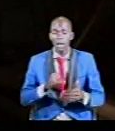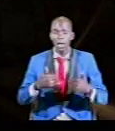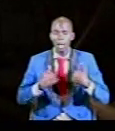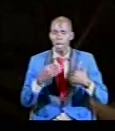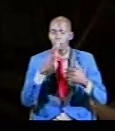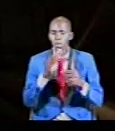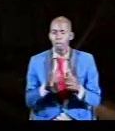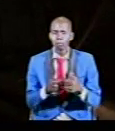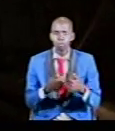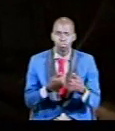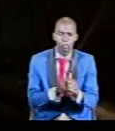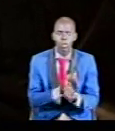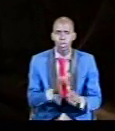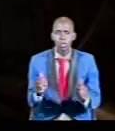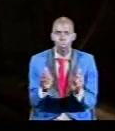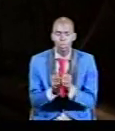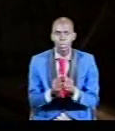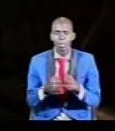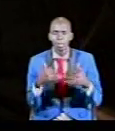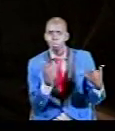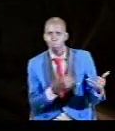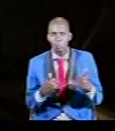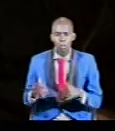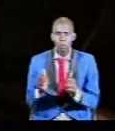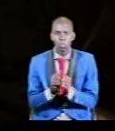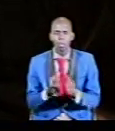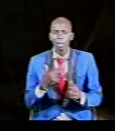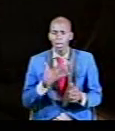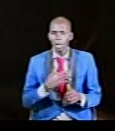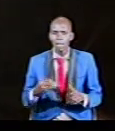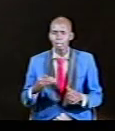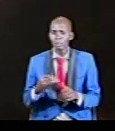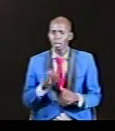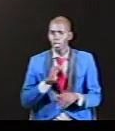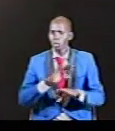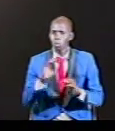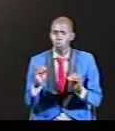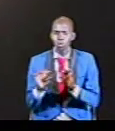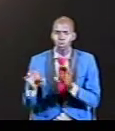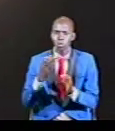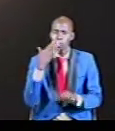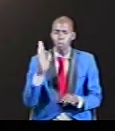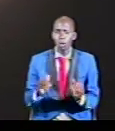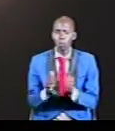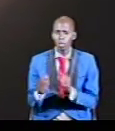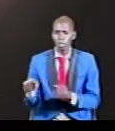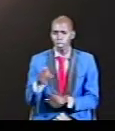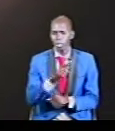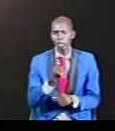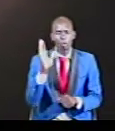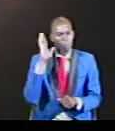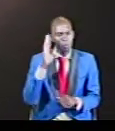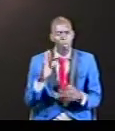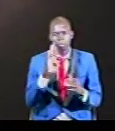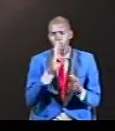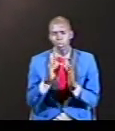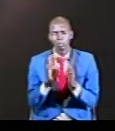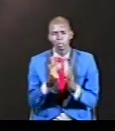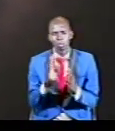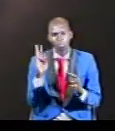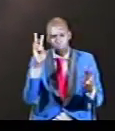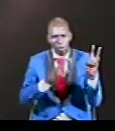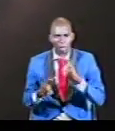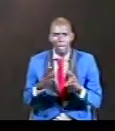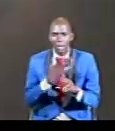playing pranks and doing evil, I'm not doing that again. What are they going to say? And then they become fearful. They might lock themselves